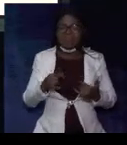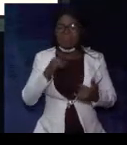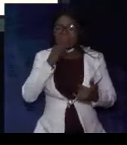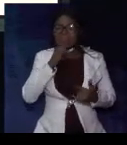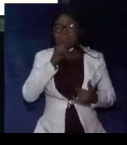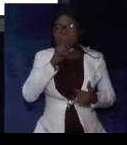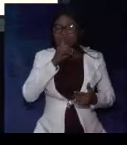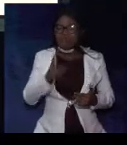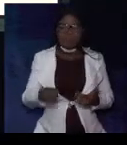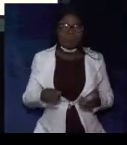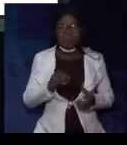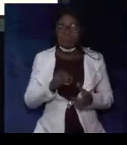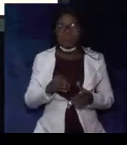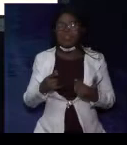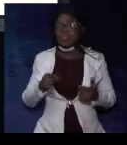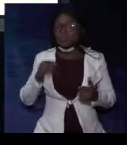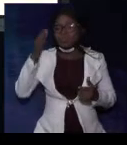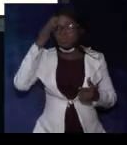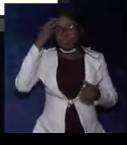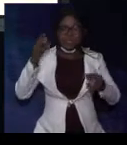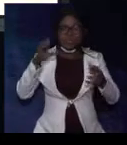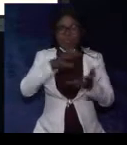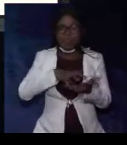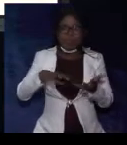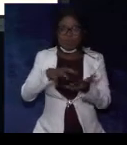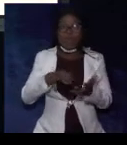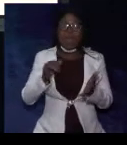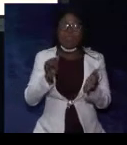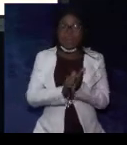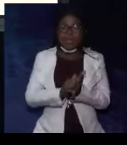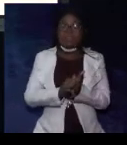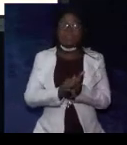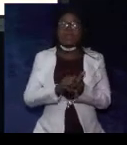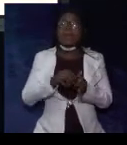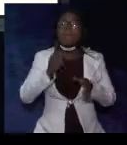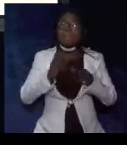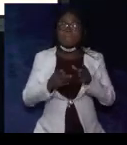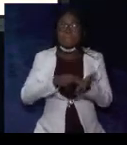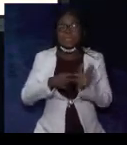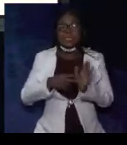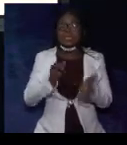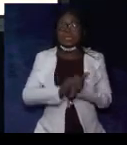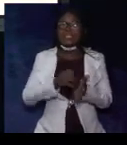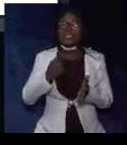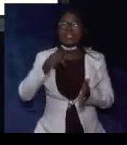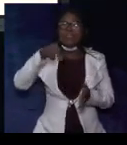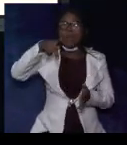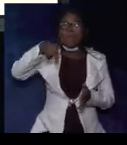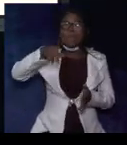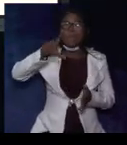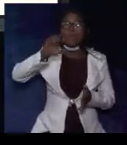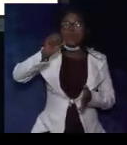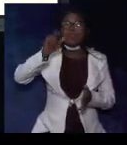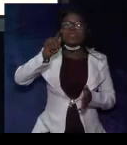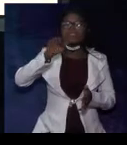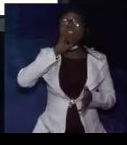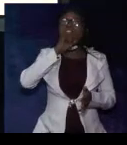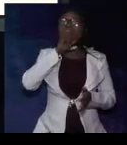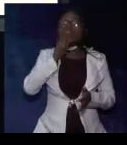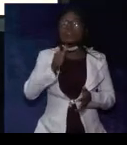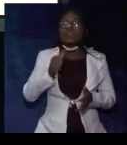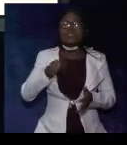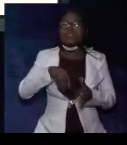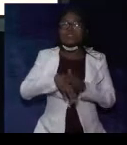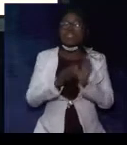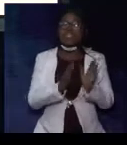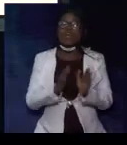this thing is not real or true. That means that the plot is not in order. A very good plot should have a